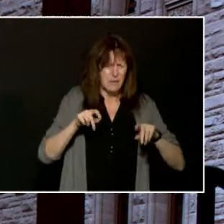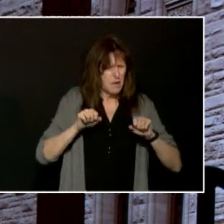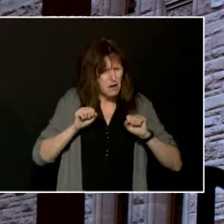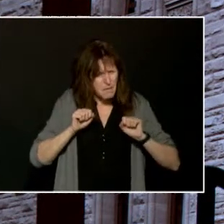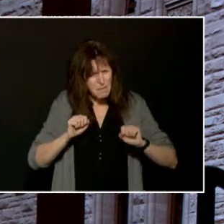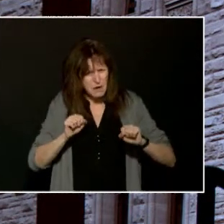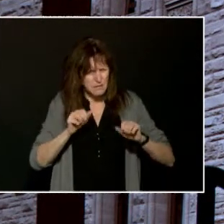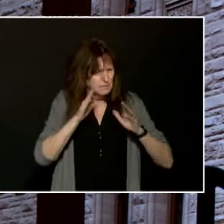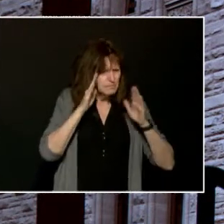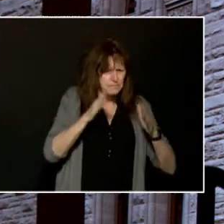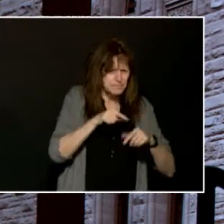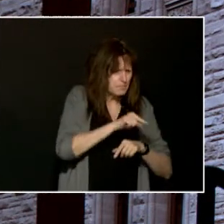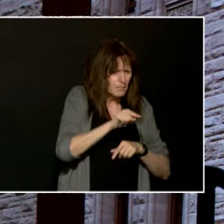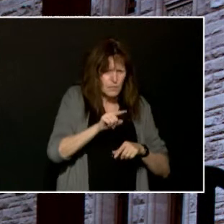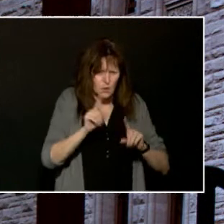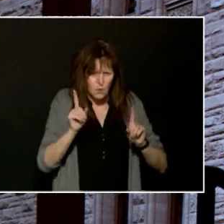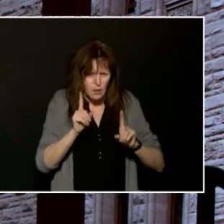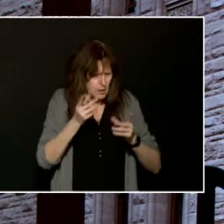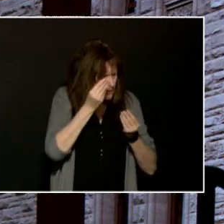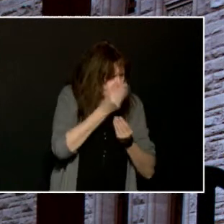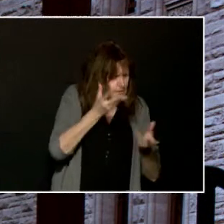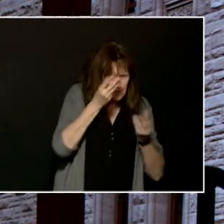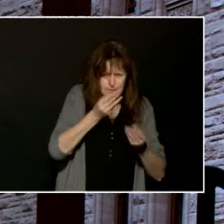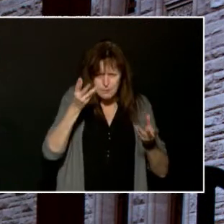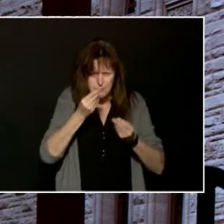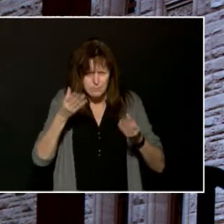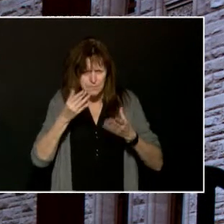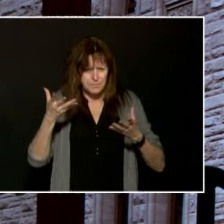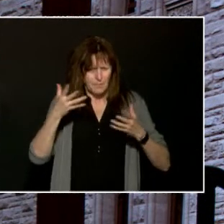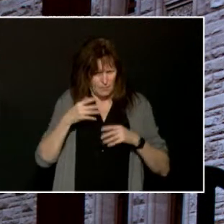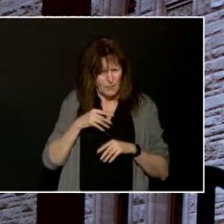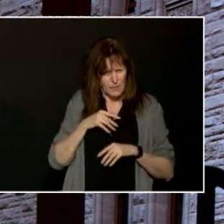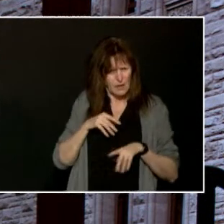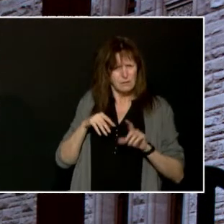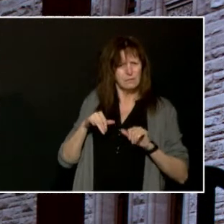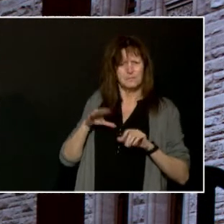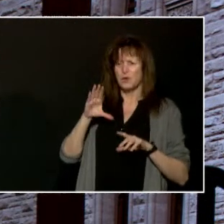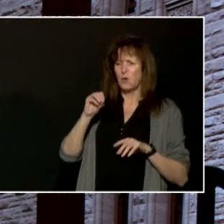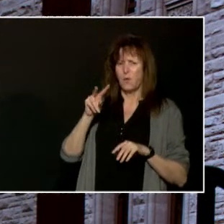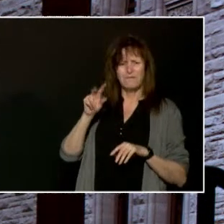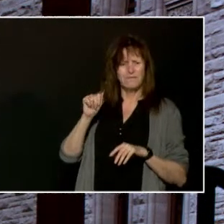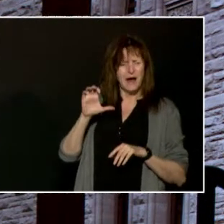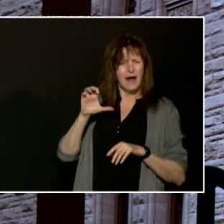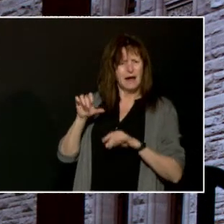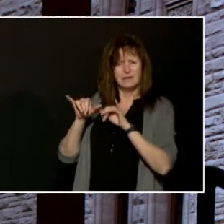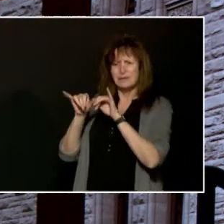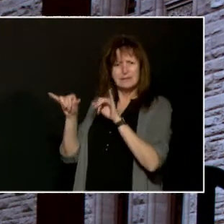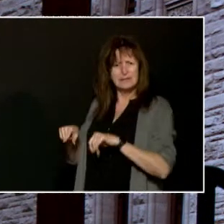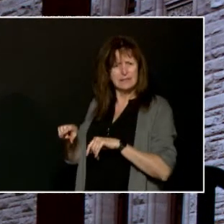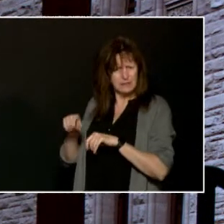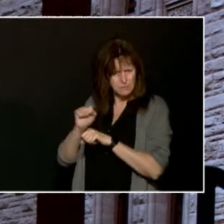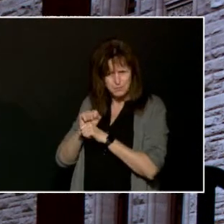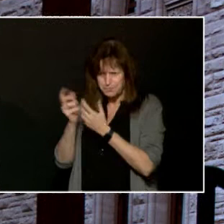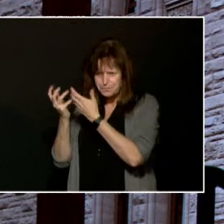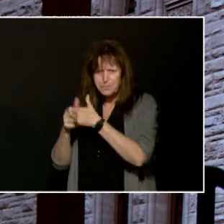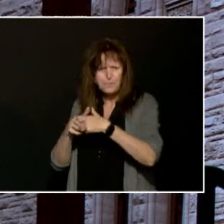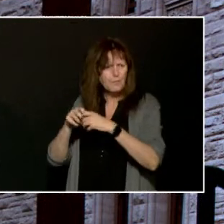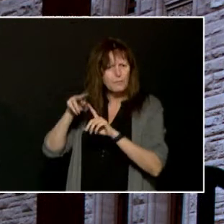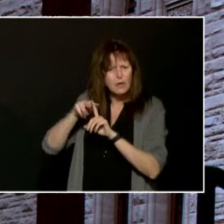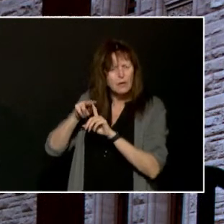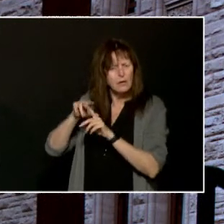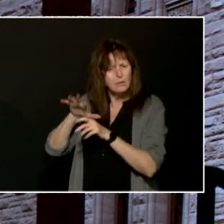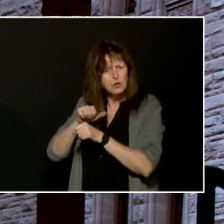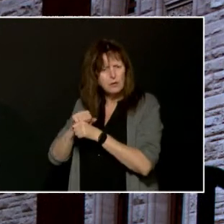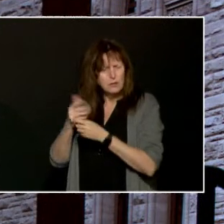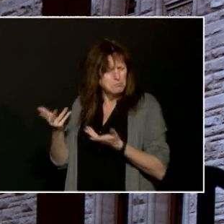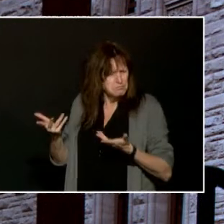that people are kept informed with our COVAX system and to get their appointments when they need to get appointments, especially as Dr. Brown alluded to, that when your second dose